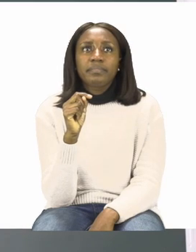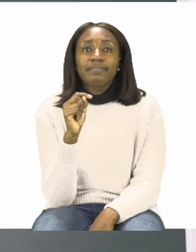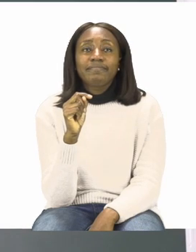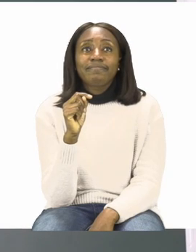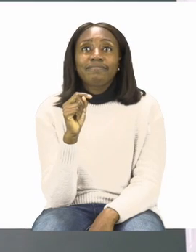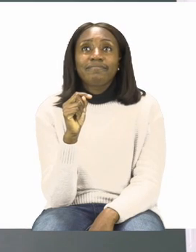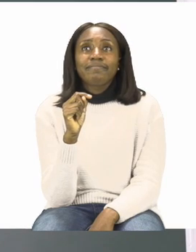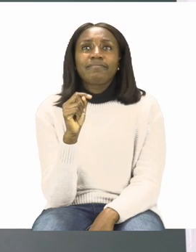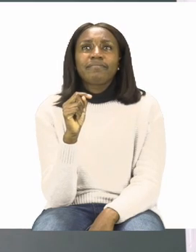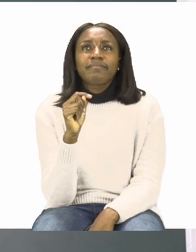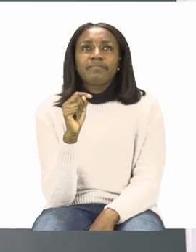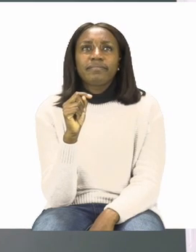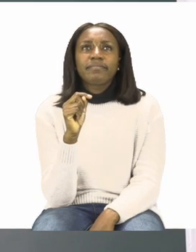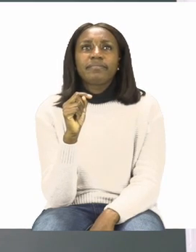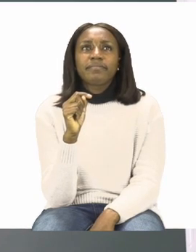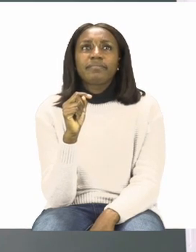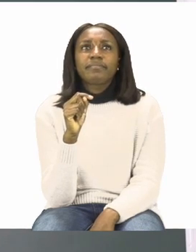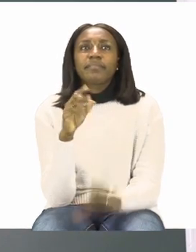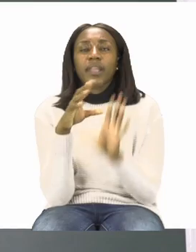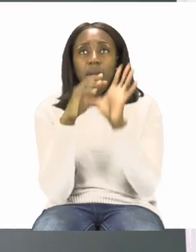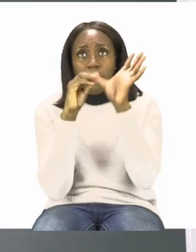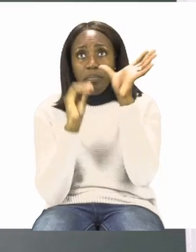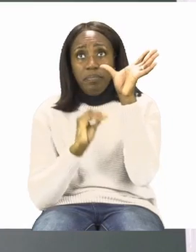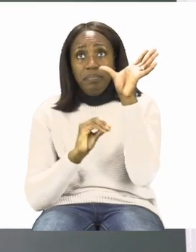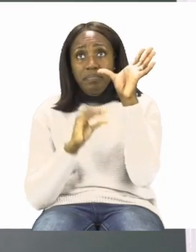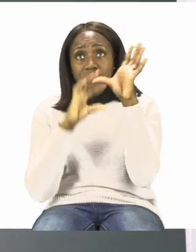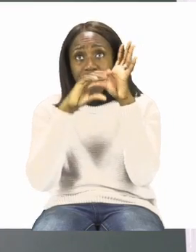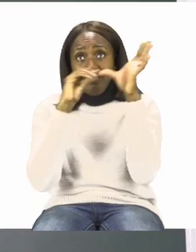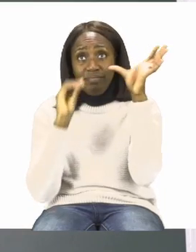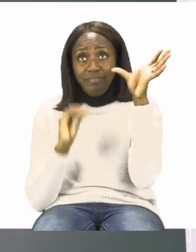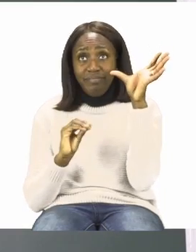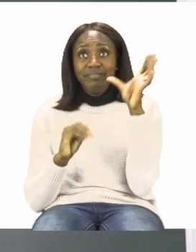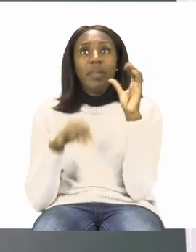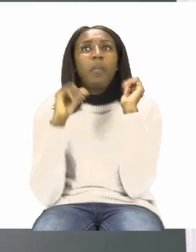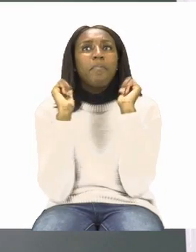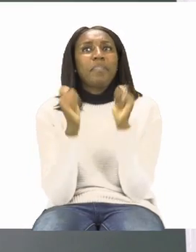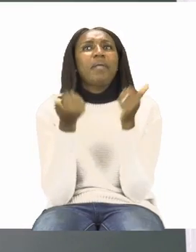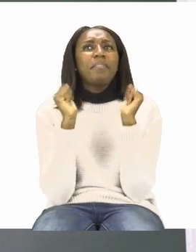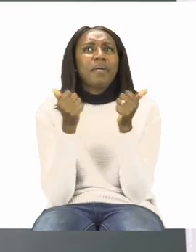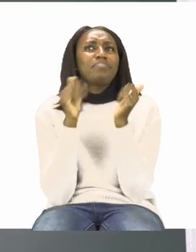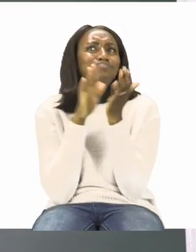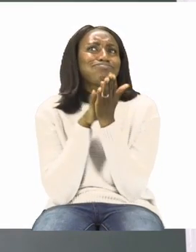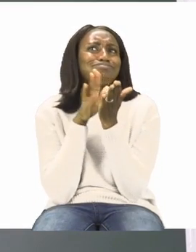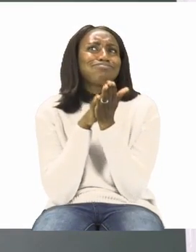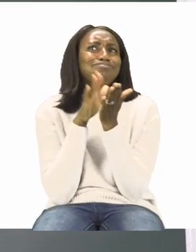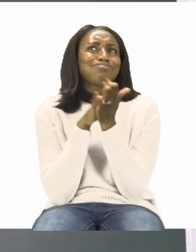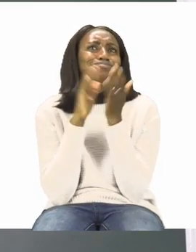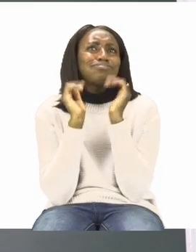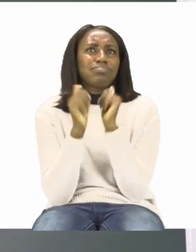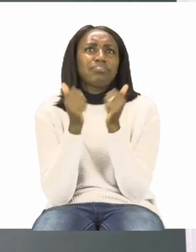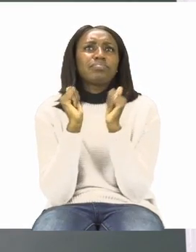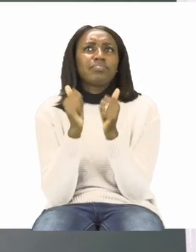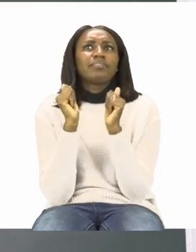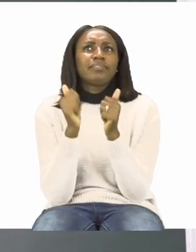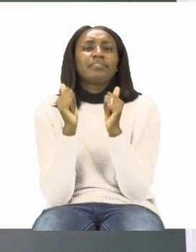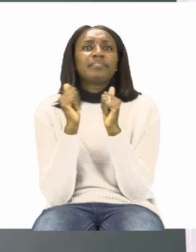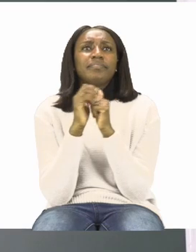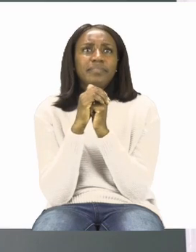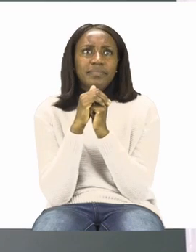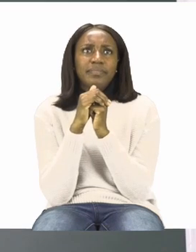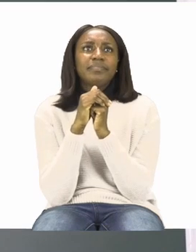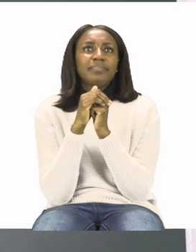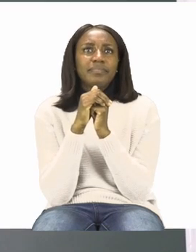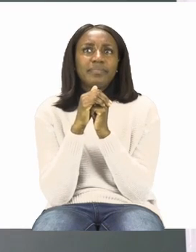If you said it's a leaf, then you are 100% correct. This is